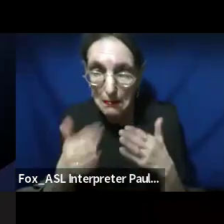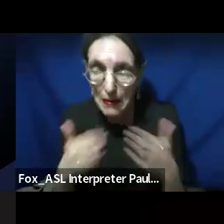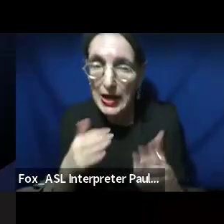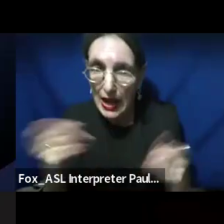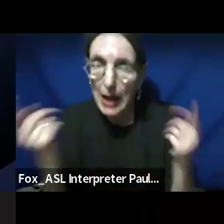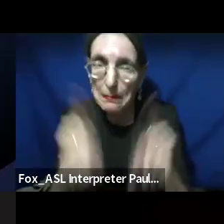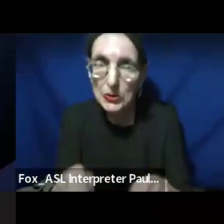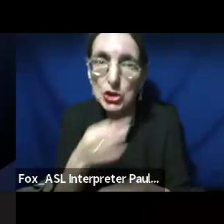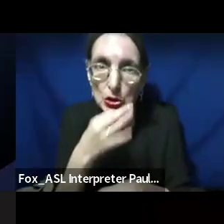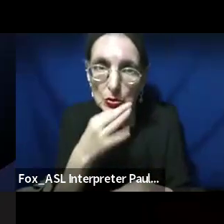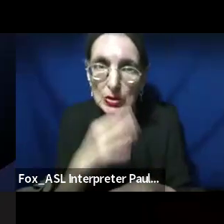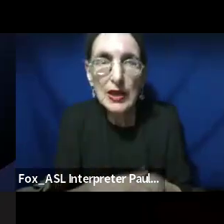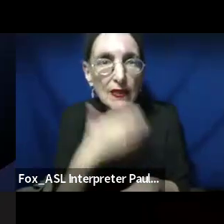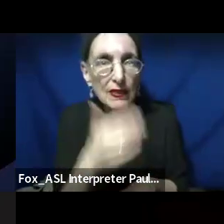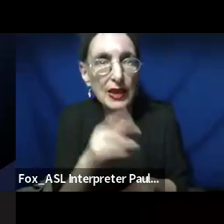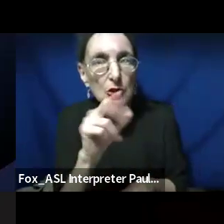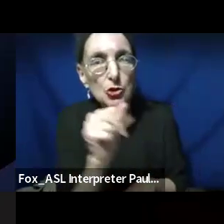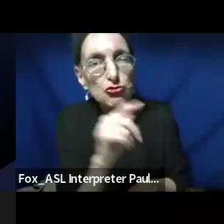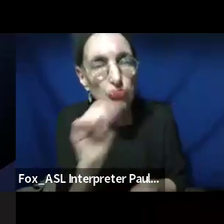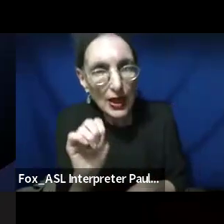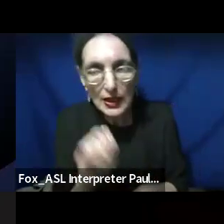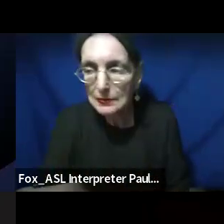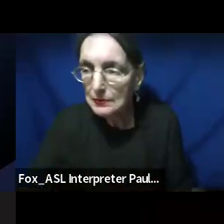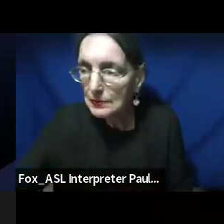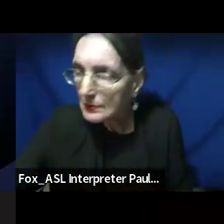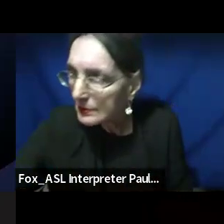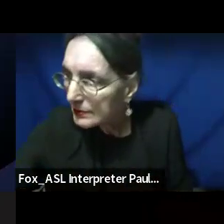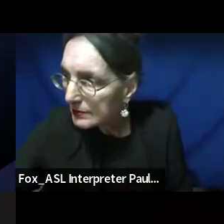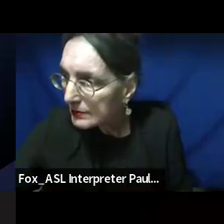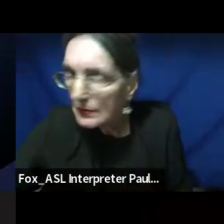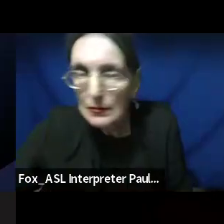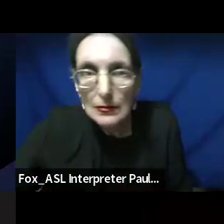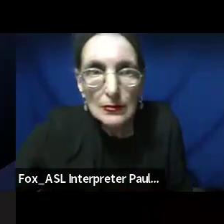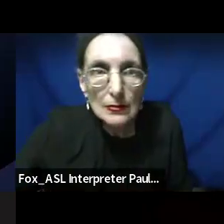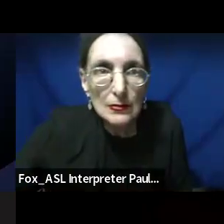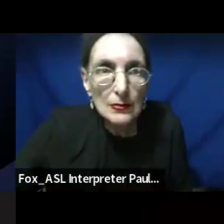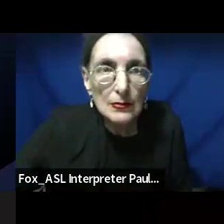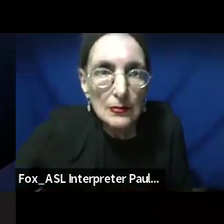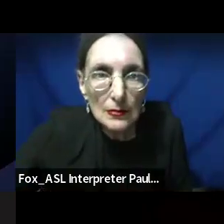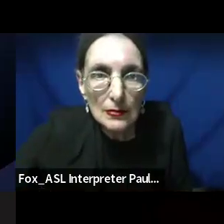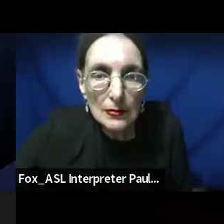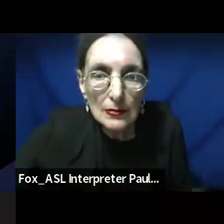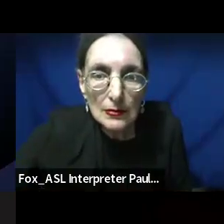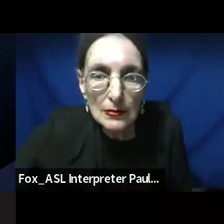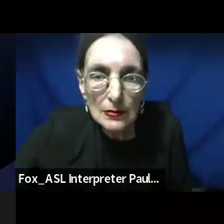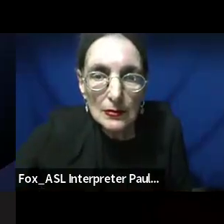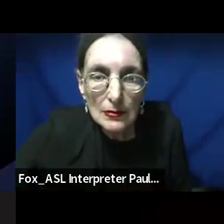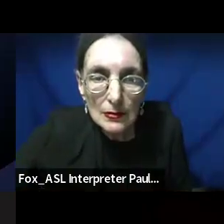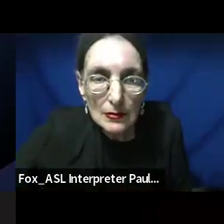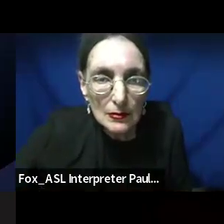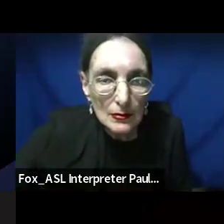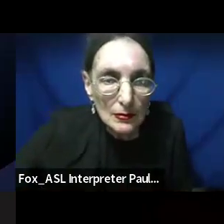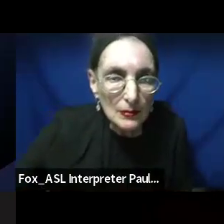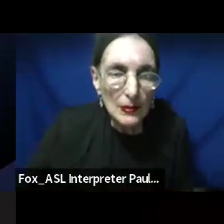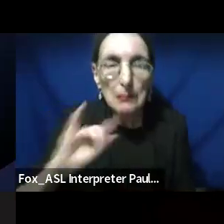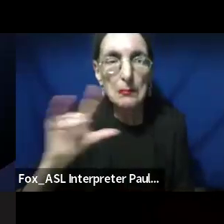you. Thank you, Ray. So Bill and Marianne, I want to be sure we hear from you, but I also want to